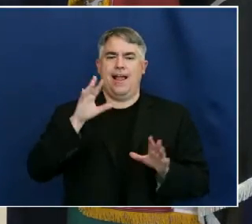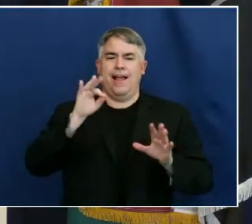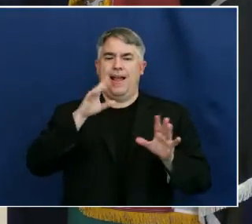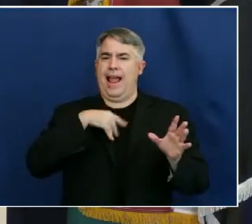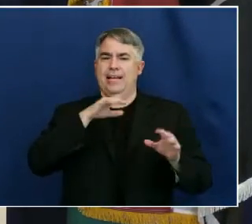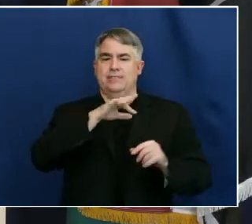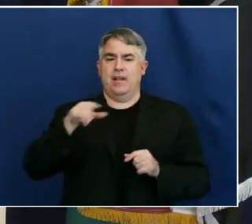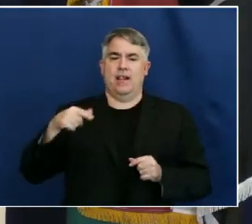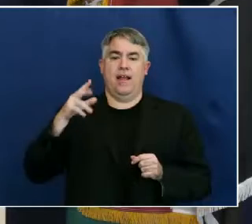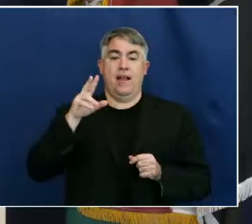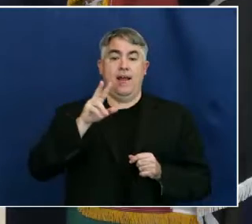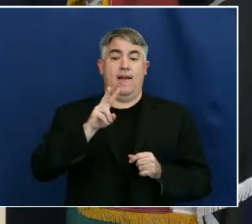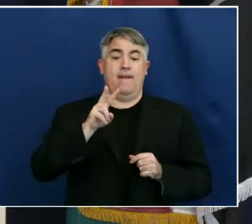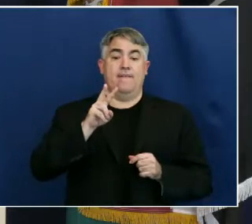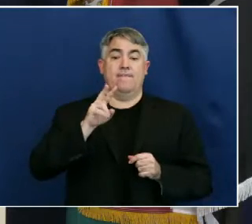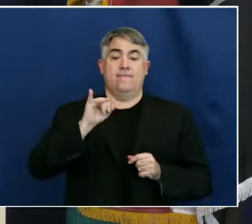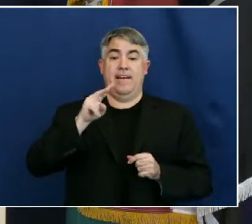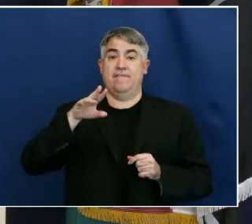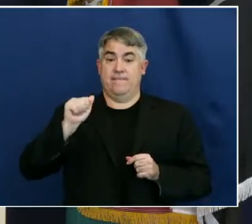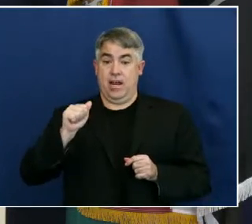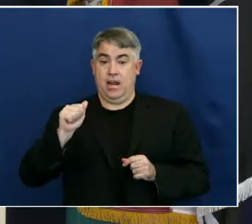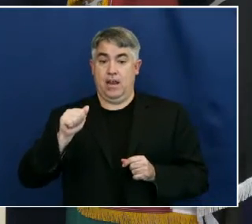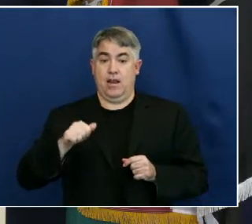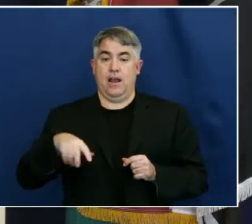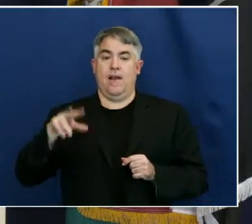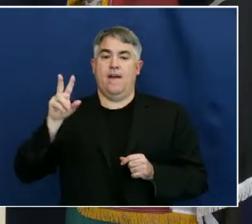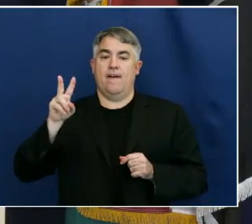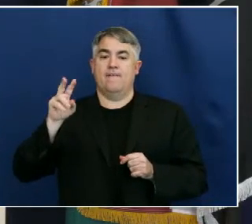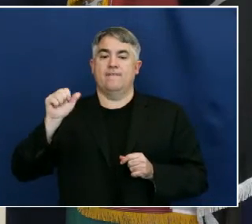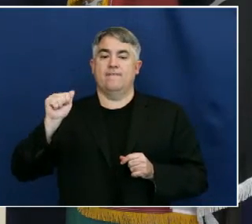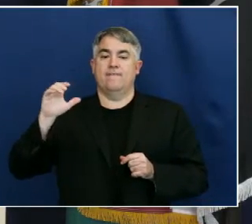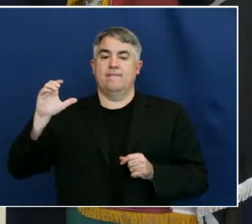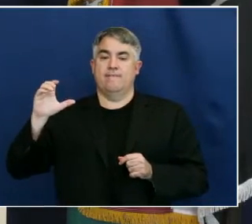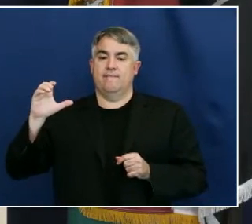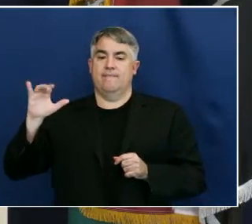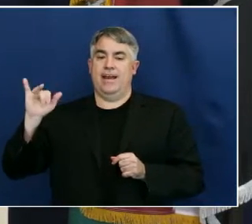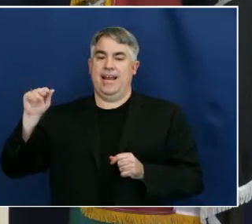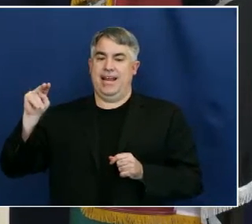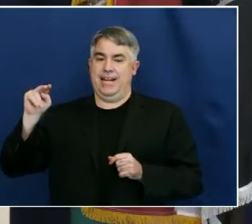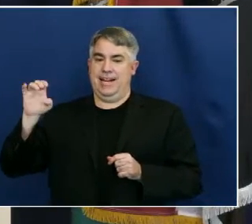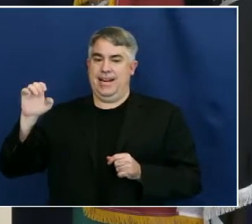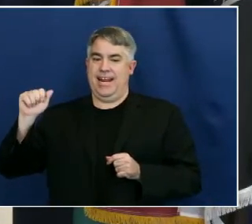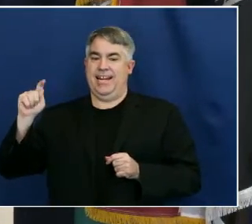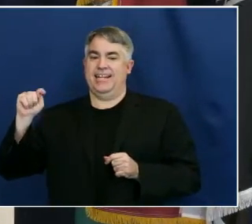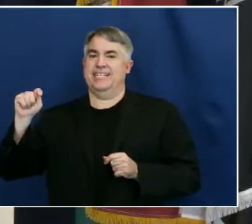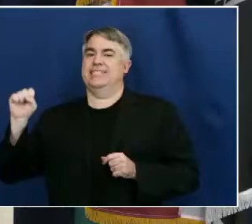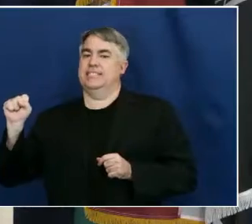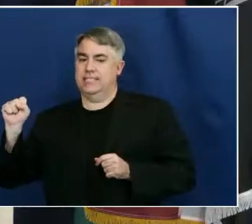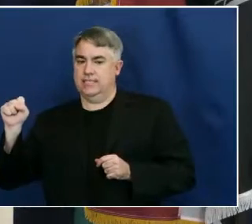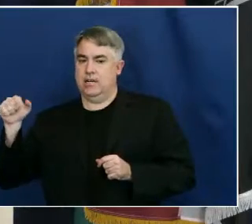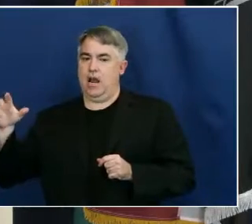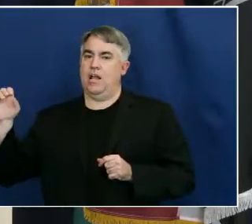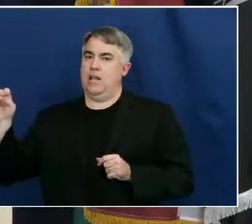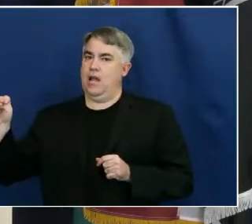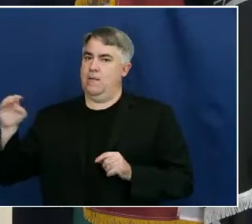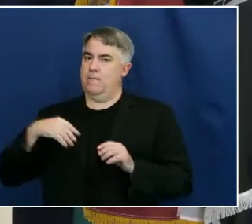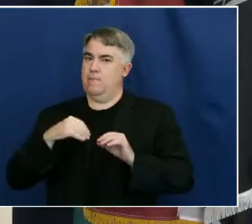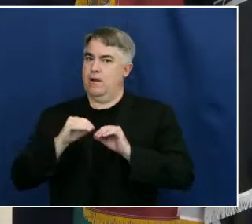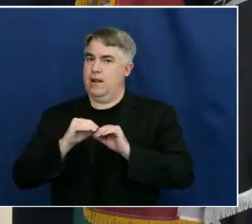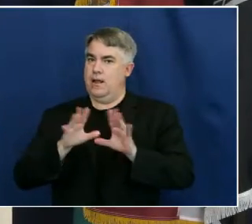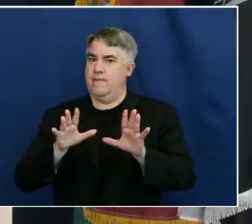vivavaccinates.com, vivavaccinates.com. So as we have these three groups that we're opening up, education and